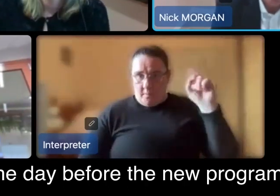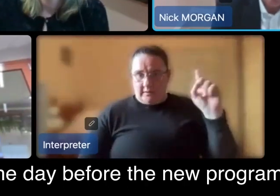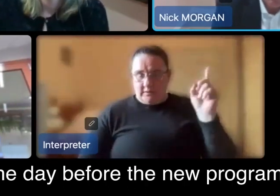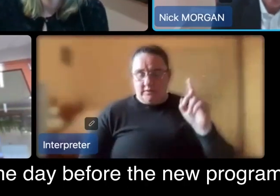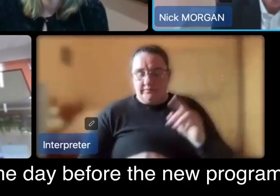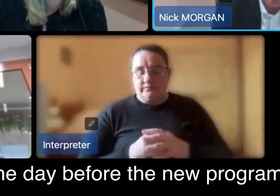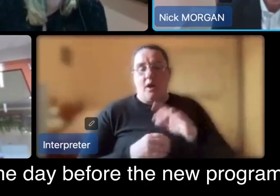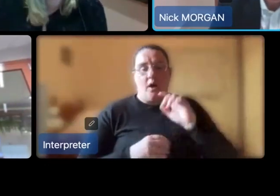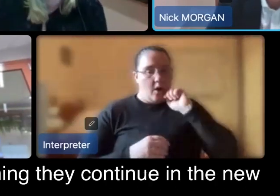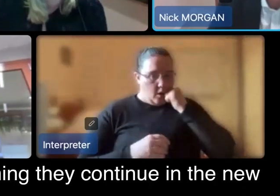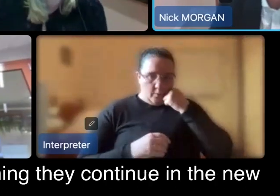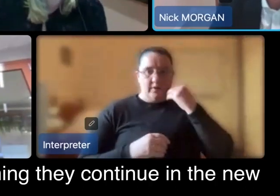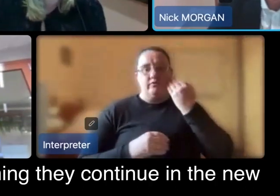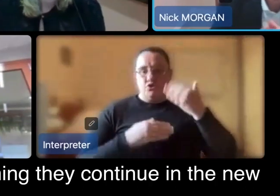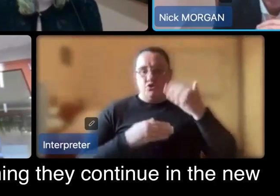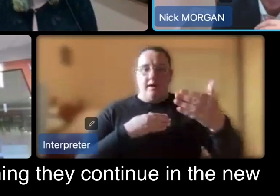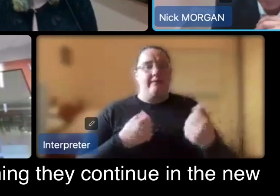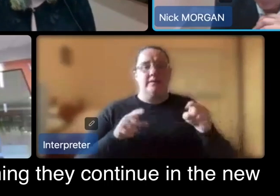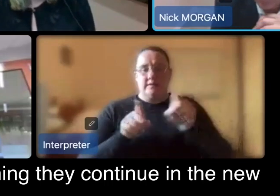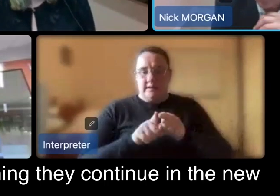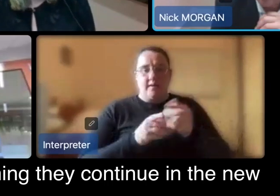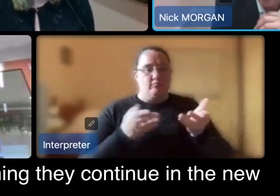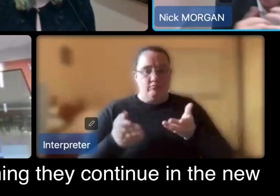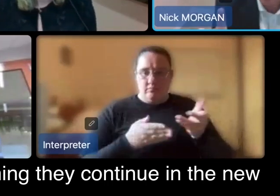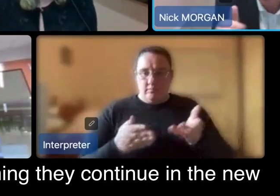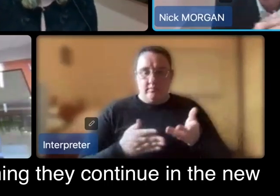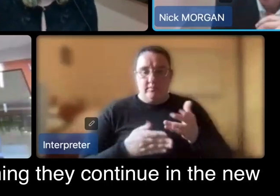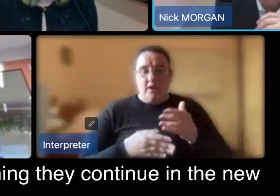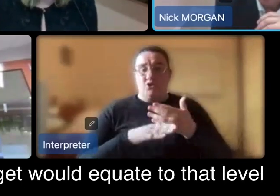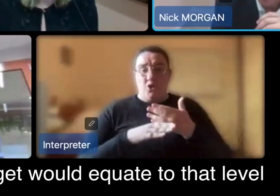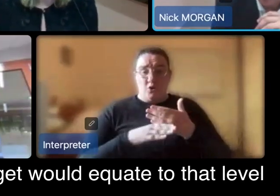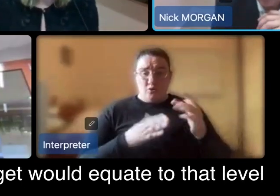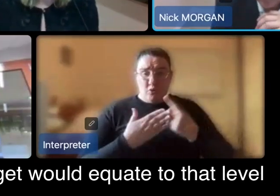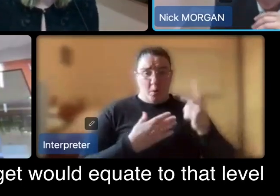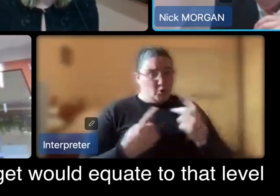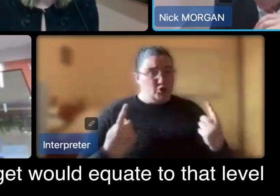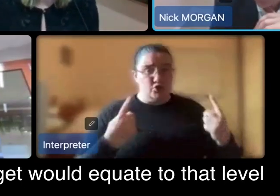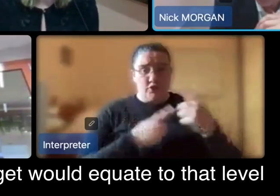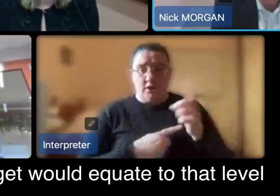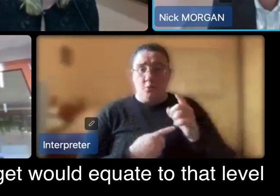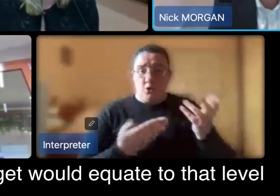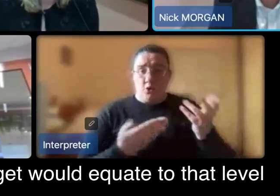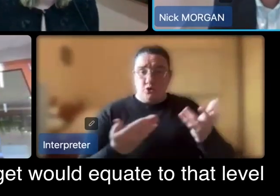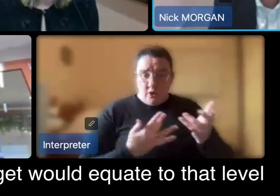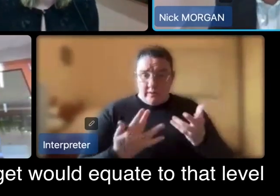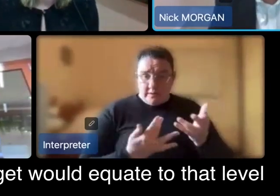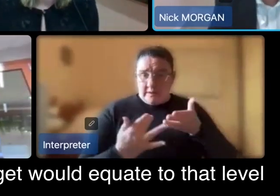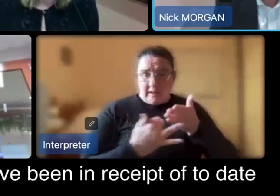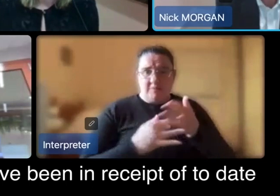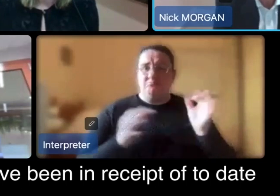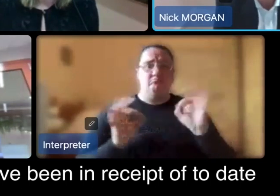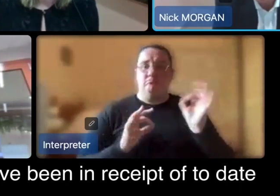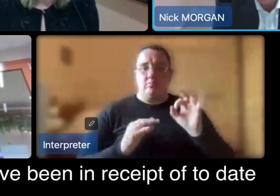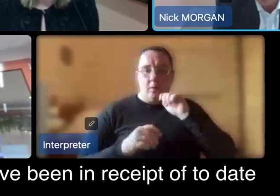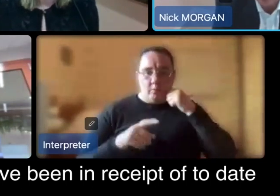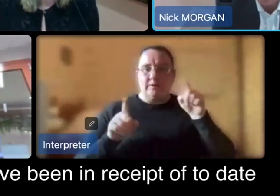the day before the new program, same providers, for assuming they continue in the new program, and your budget would equate to that level